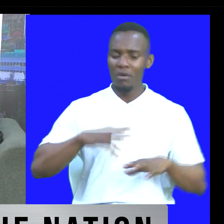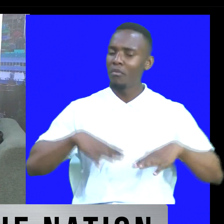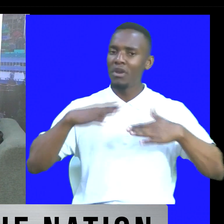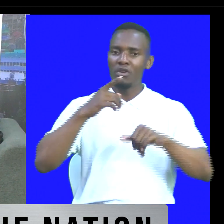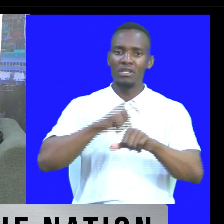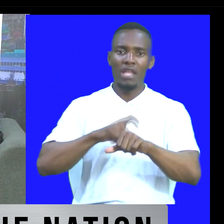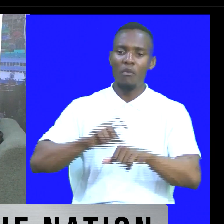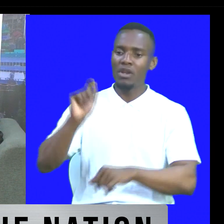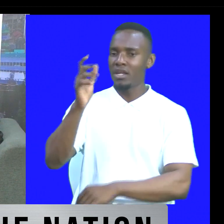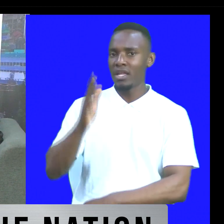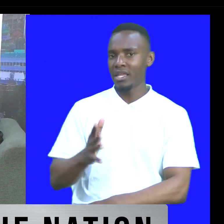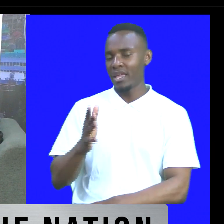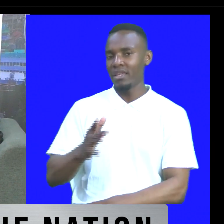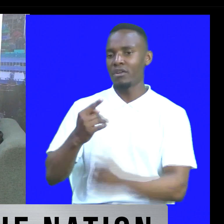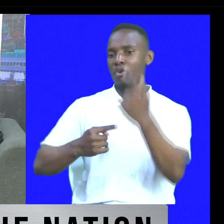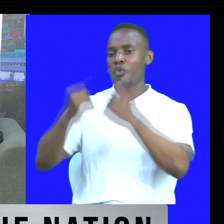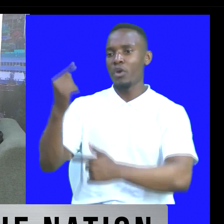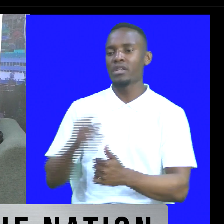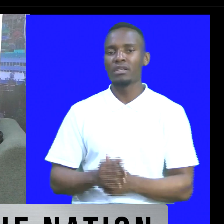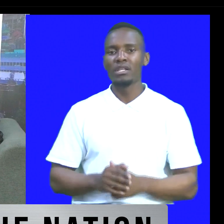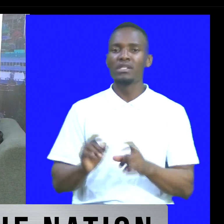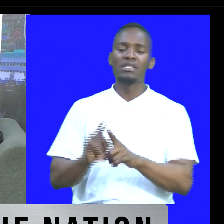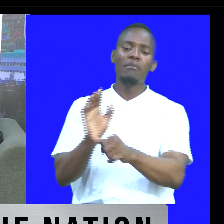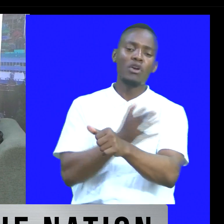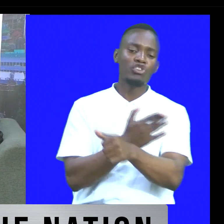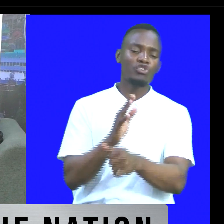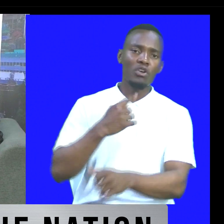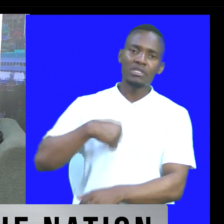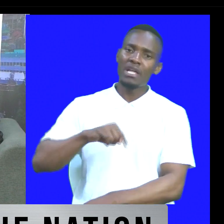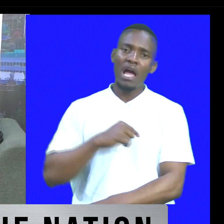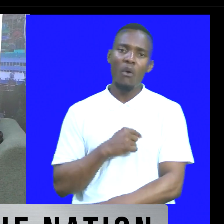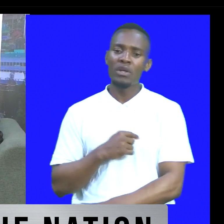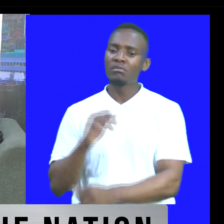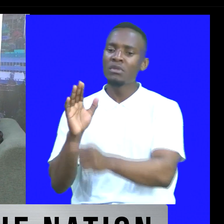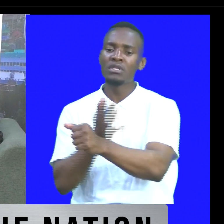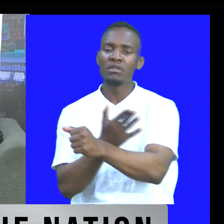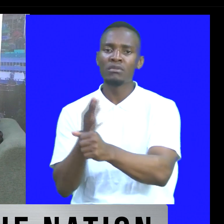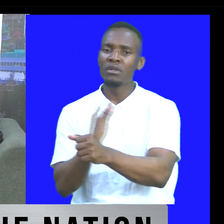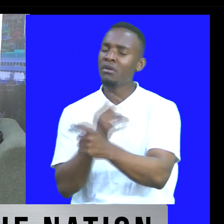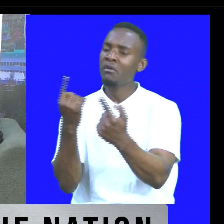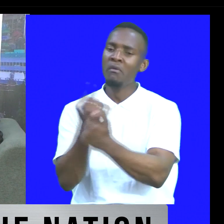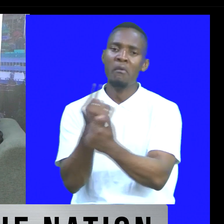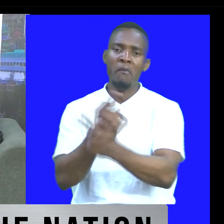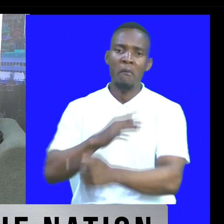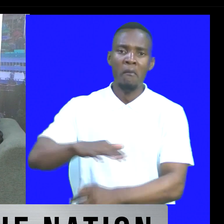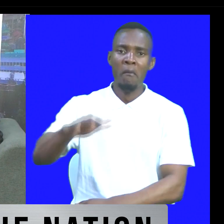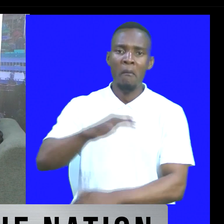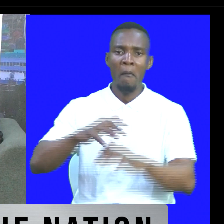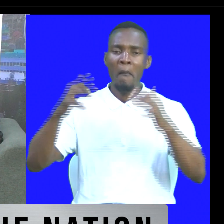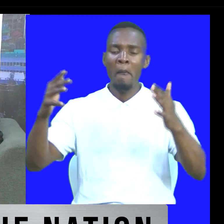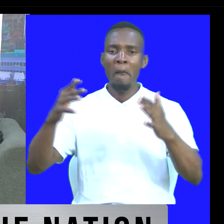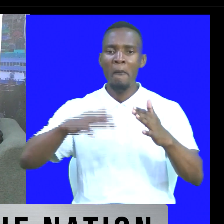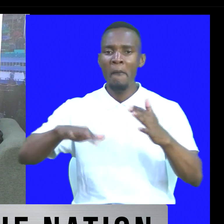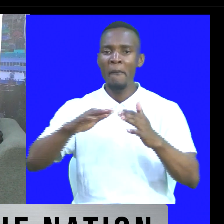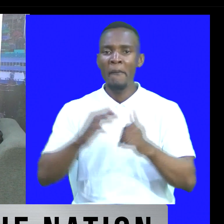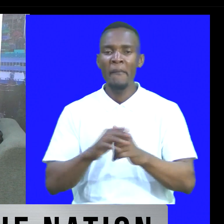winning. We have had our songs sung in so many places that people did not imagine that there was a country called